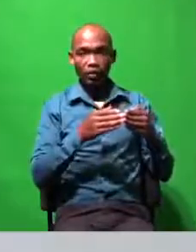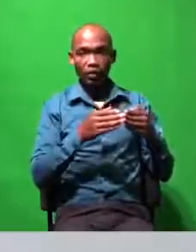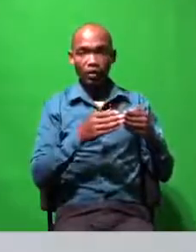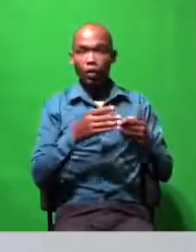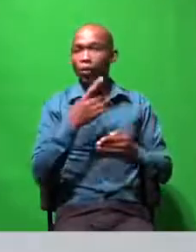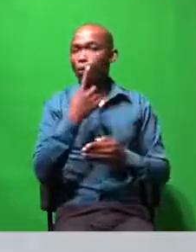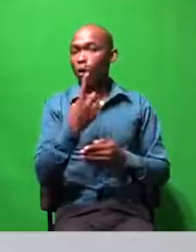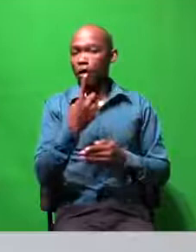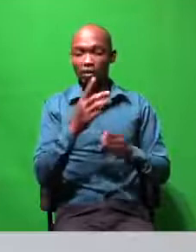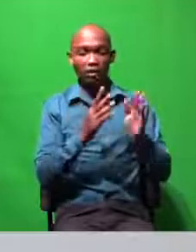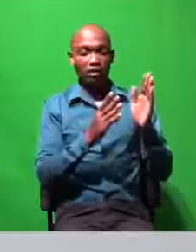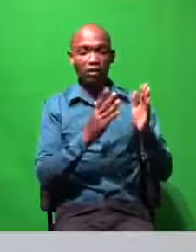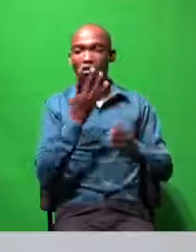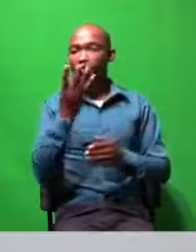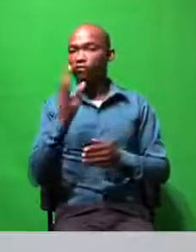140 degrees